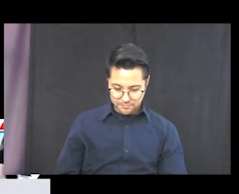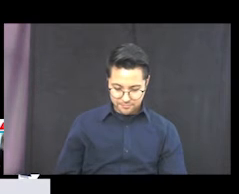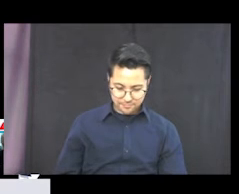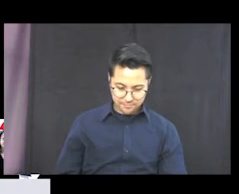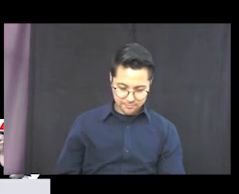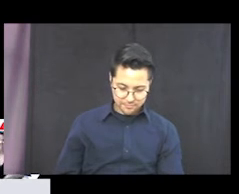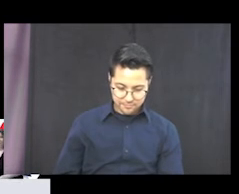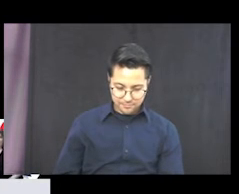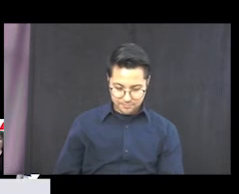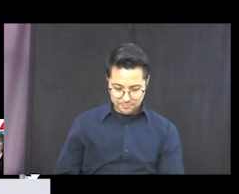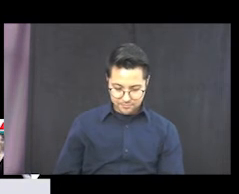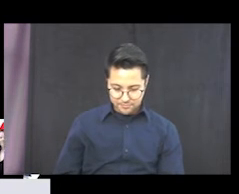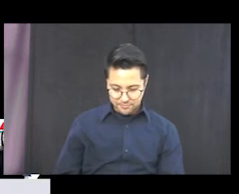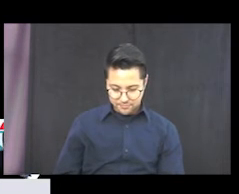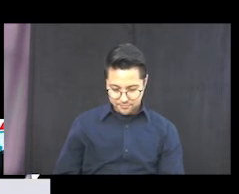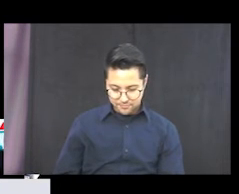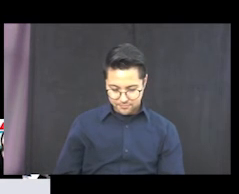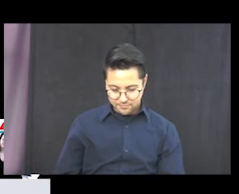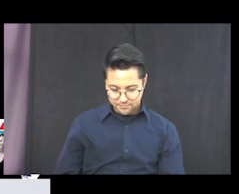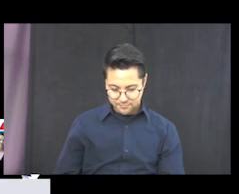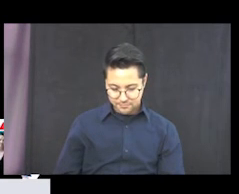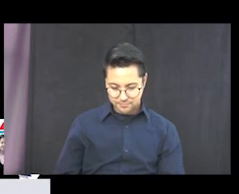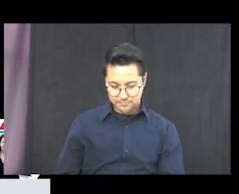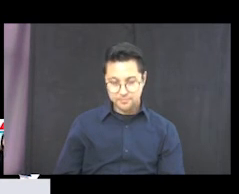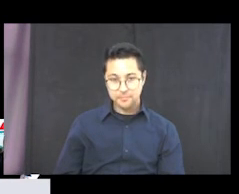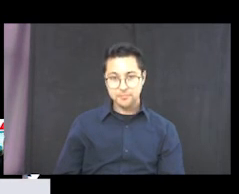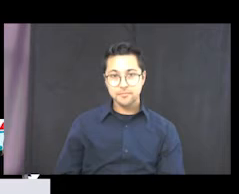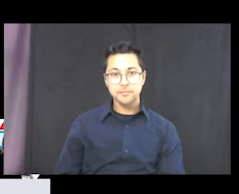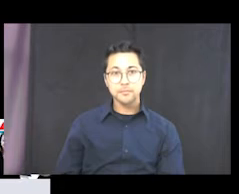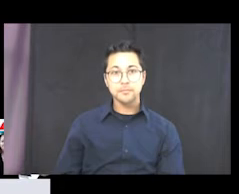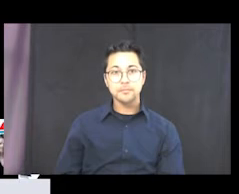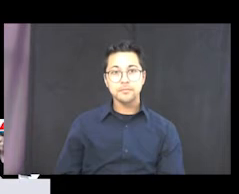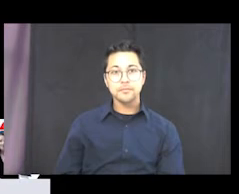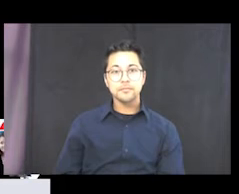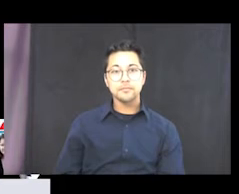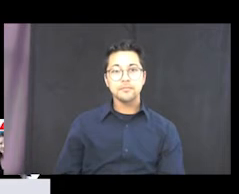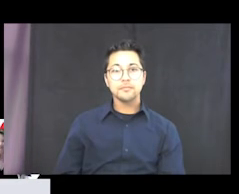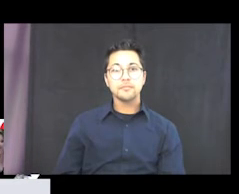Keep going. Now, start getting close together.